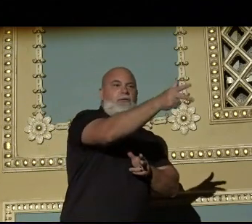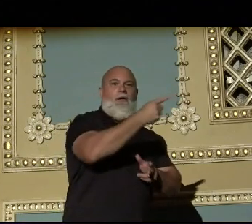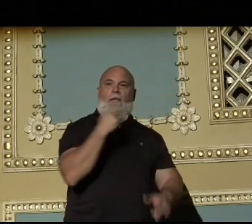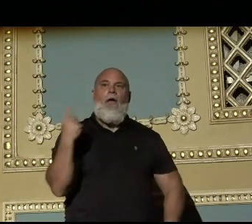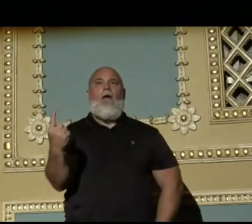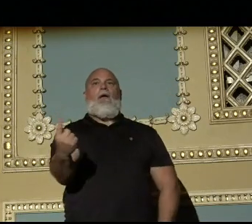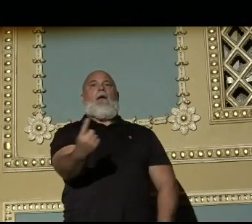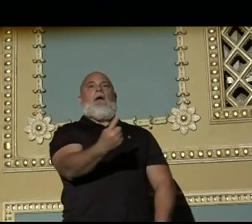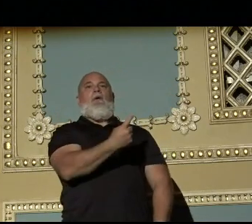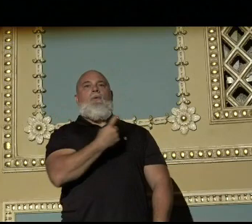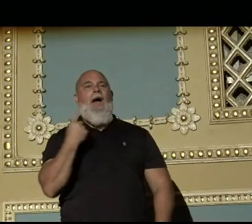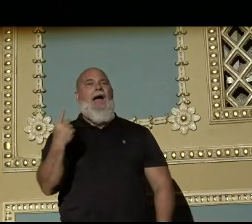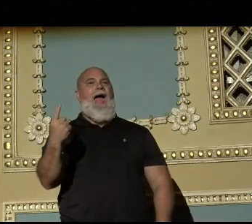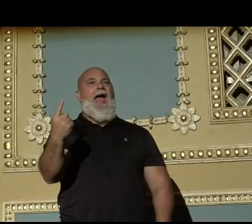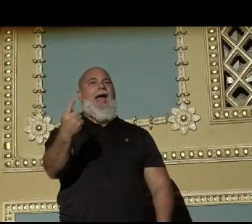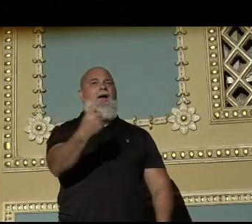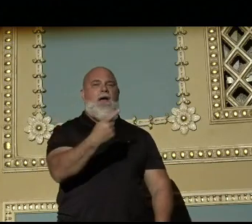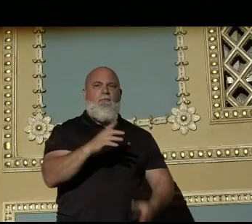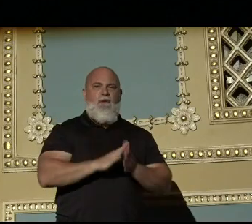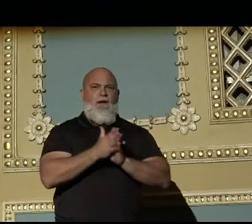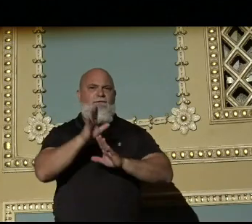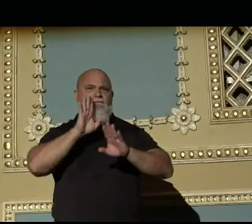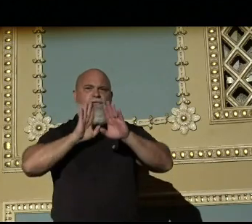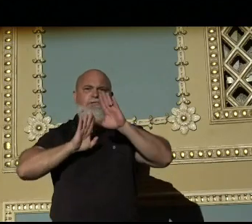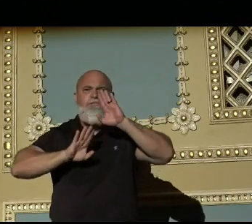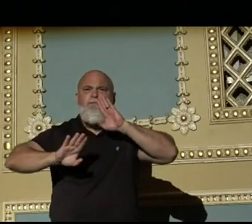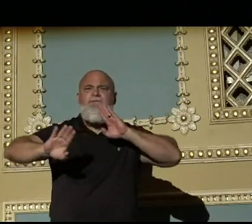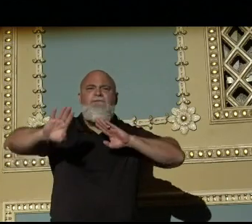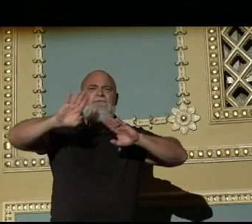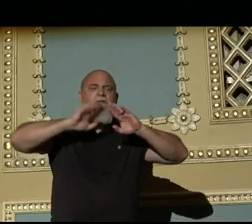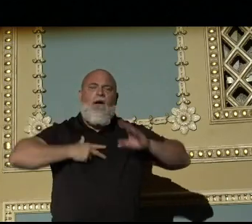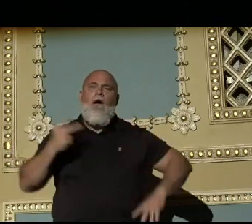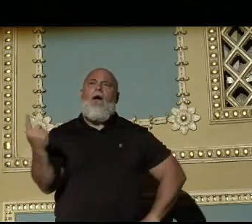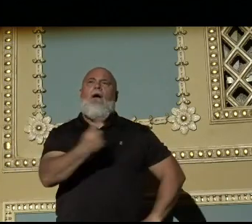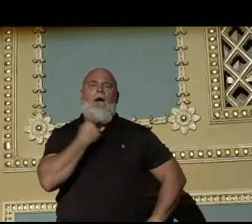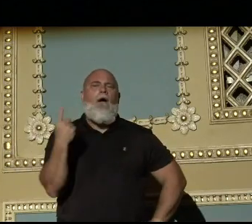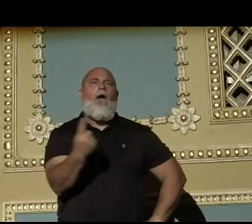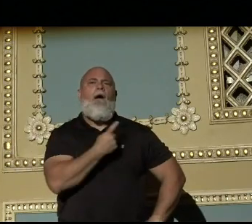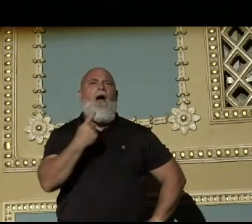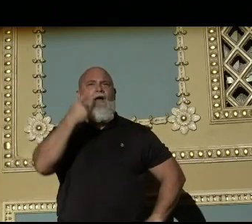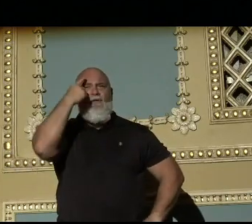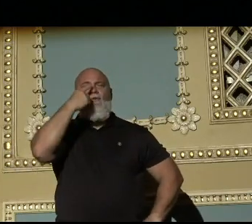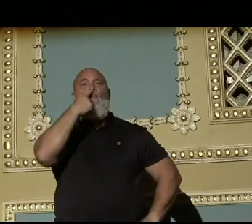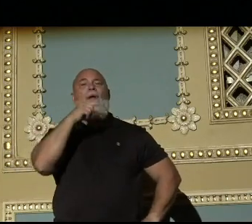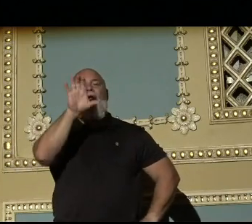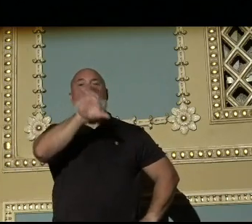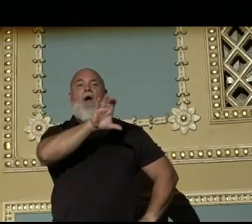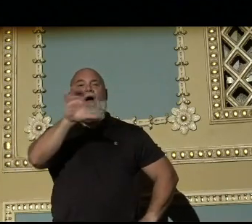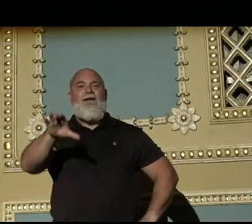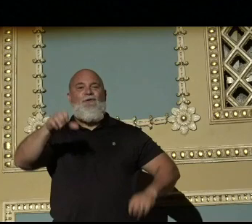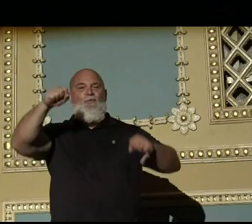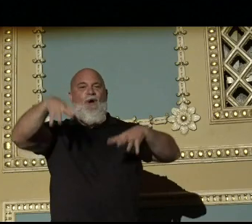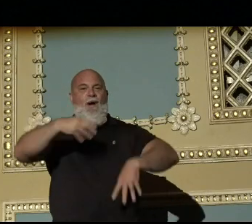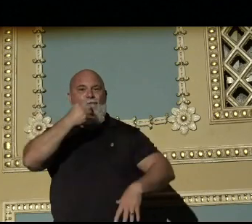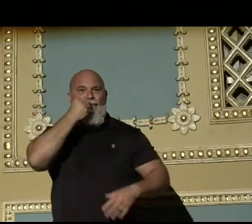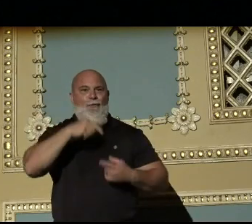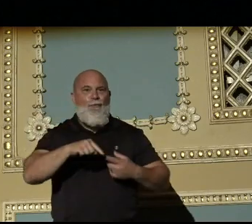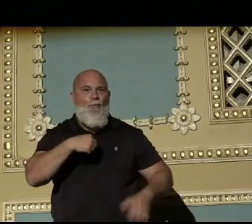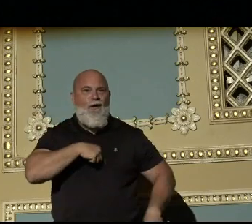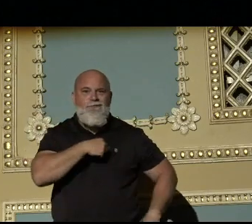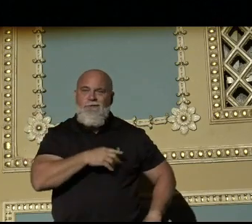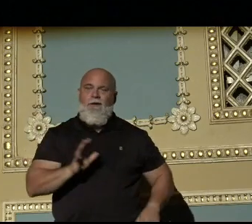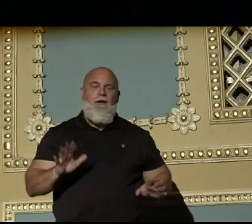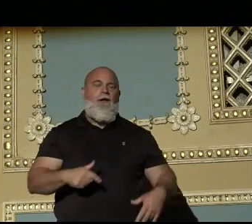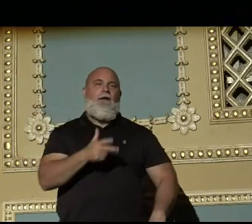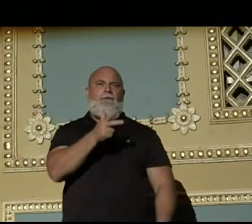around as he's getting more and more frustrated. And we circled so much, I really thought the Red Cross was going to have to drop supplies for us. And finally he looks at